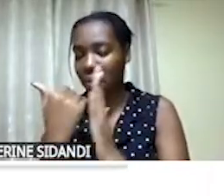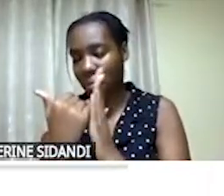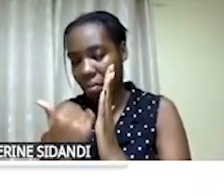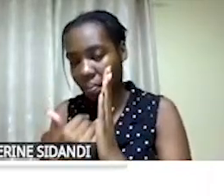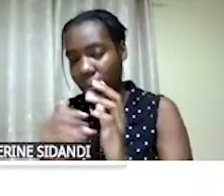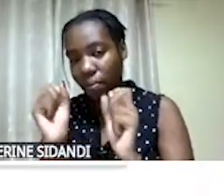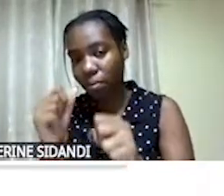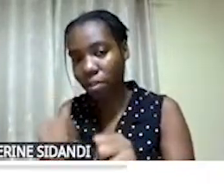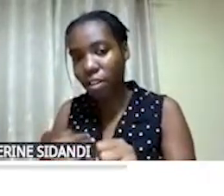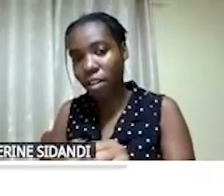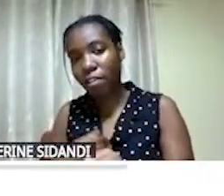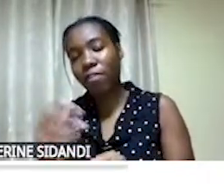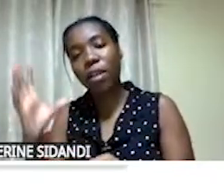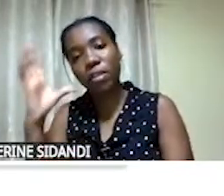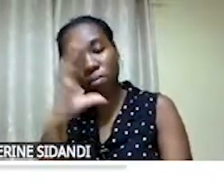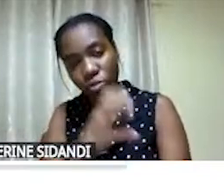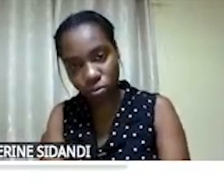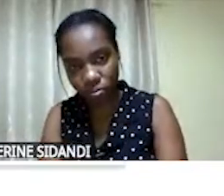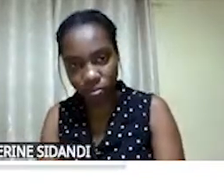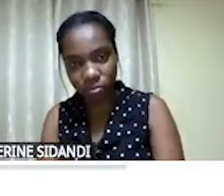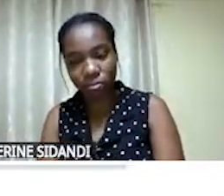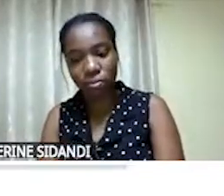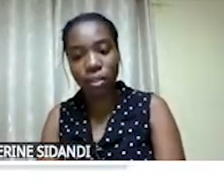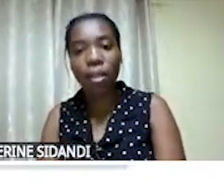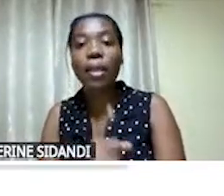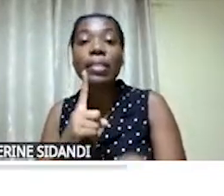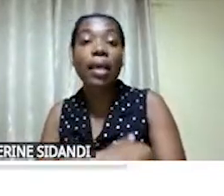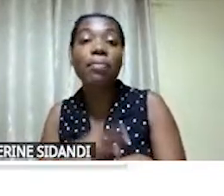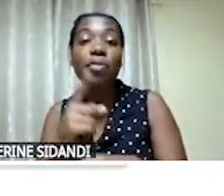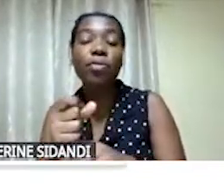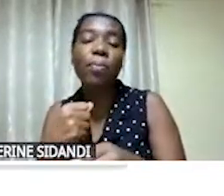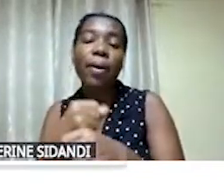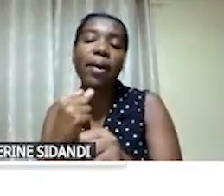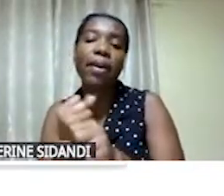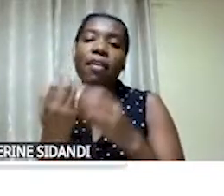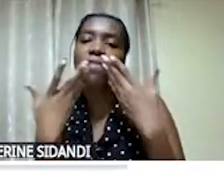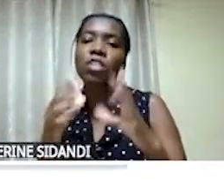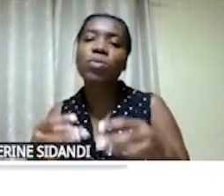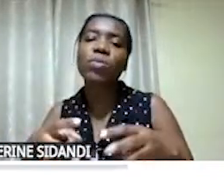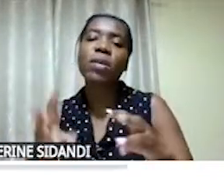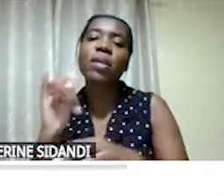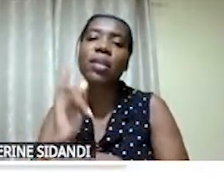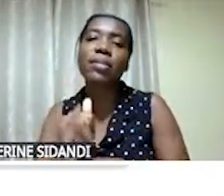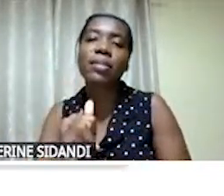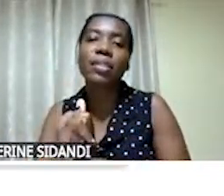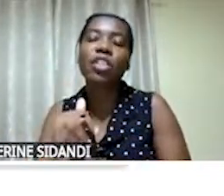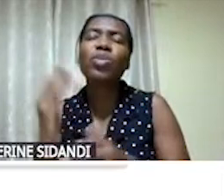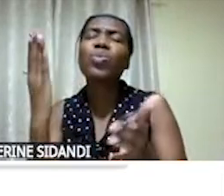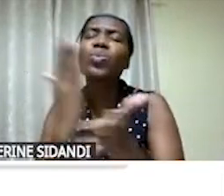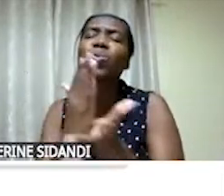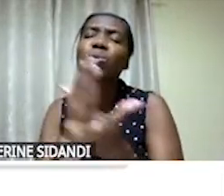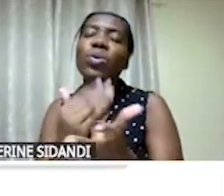The question to answer is, if once you have created your strategy, what must be true